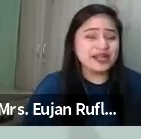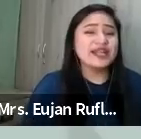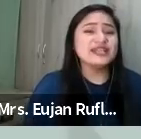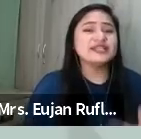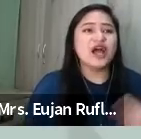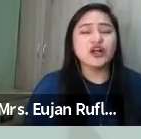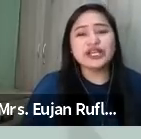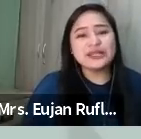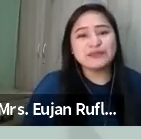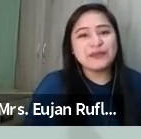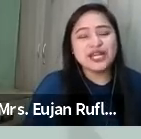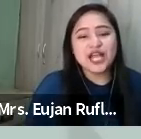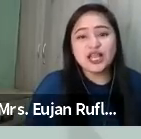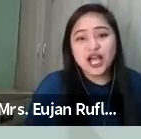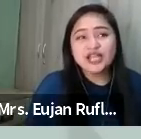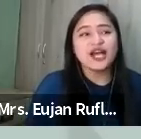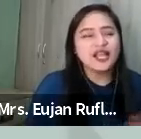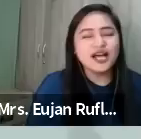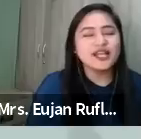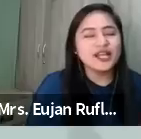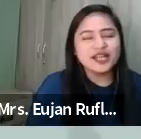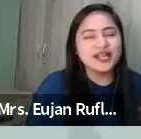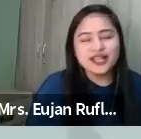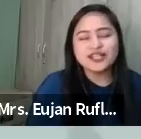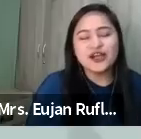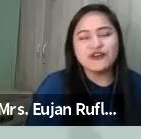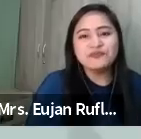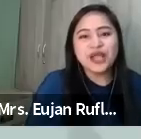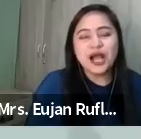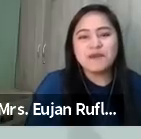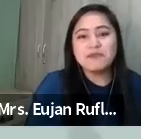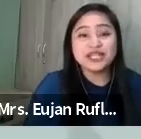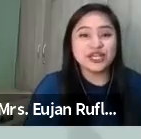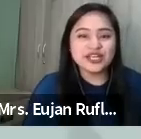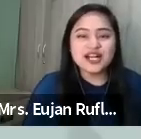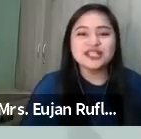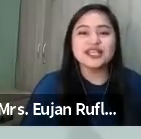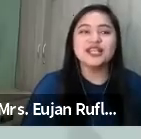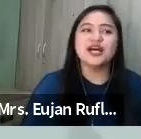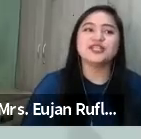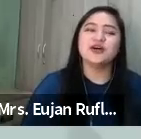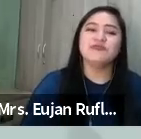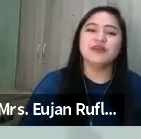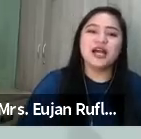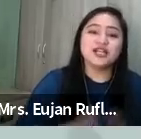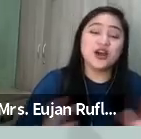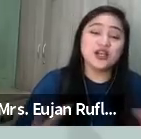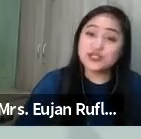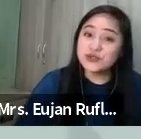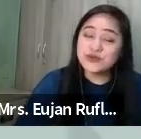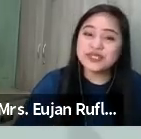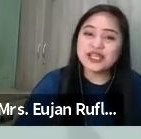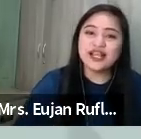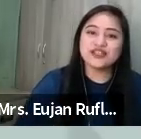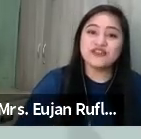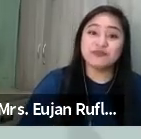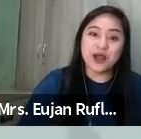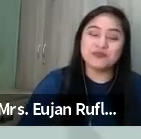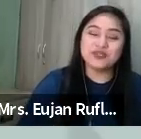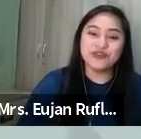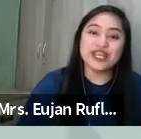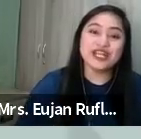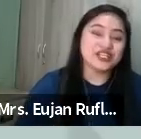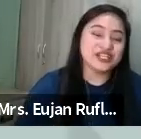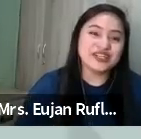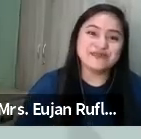the parents already prepared a lot of materials, a lot of costumes, a lot of